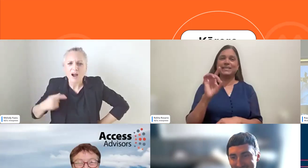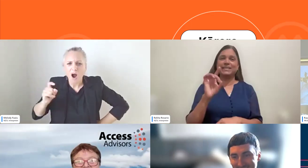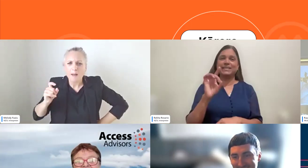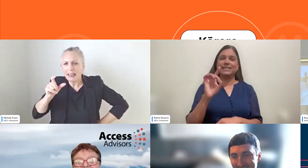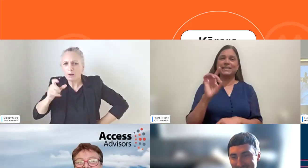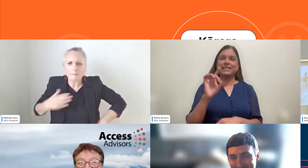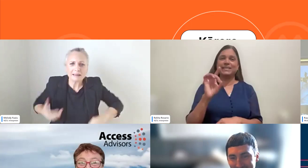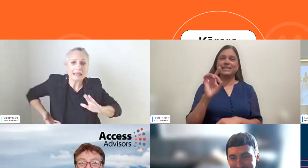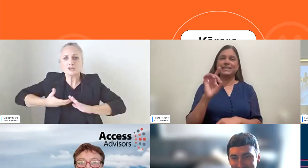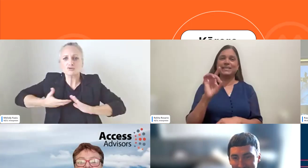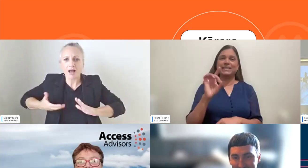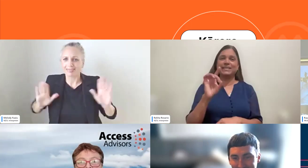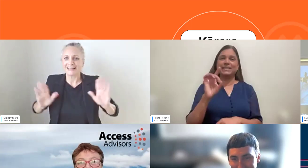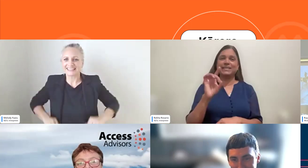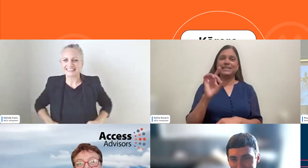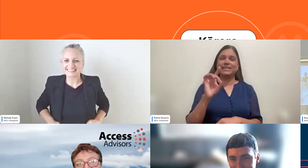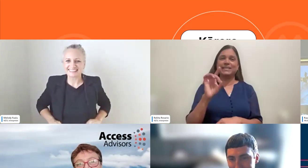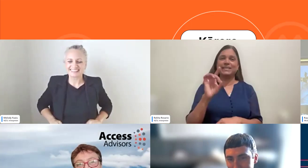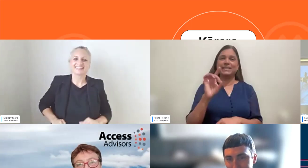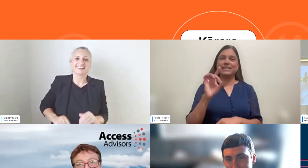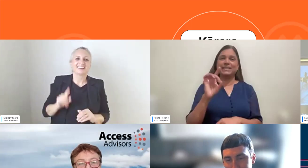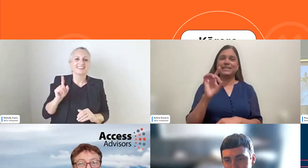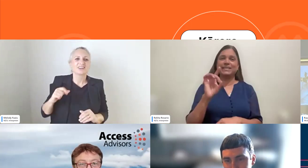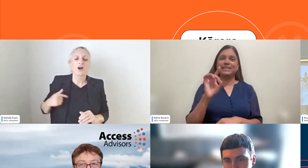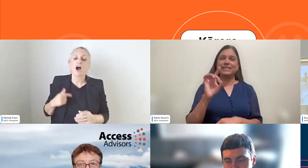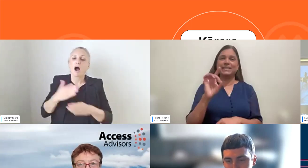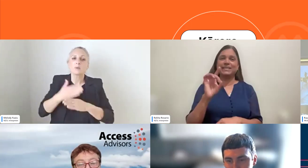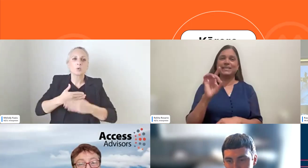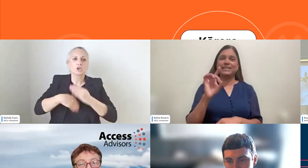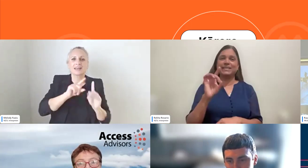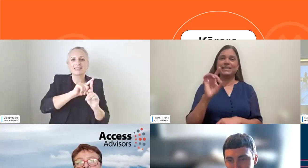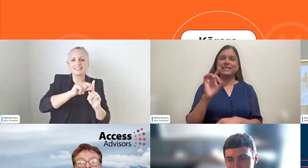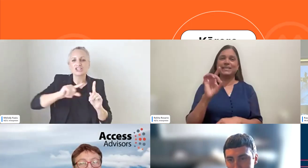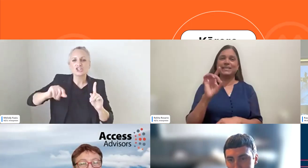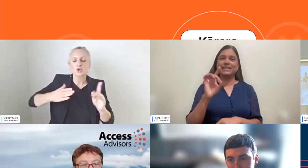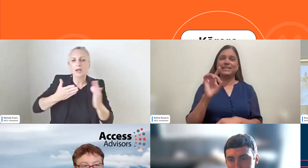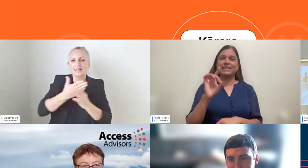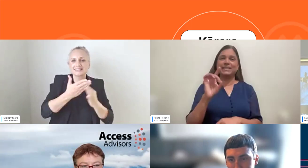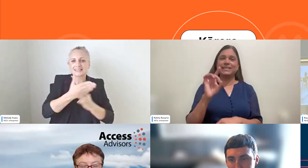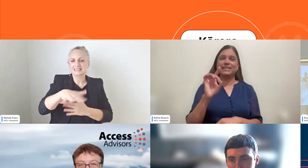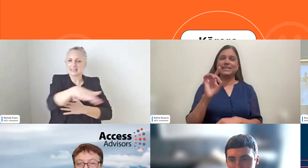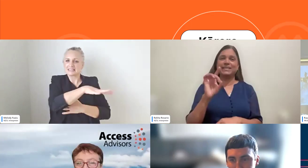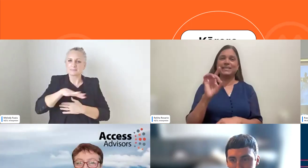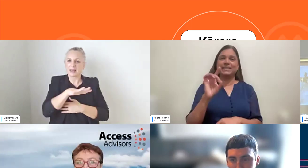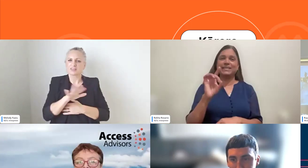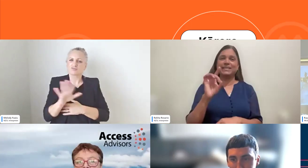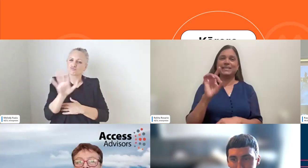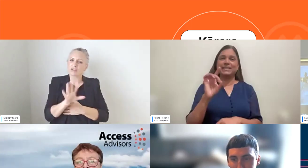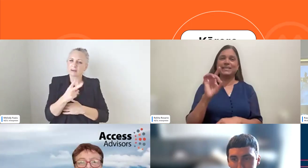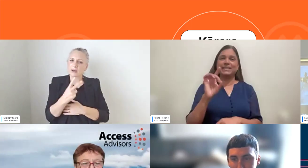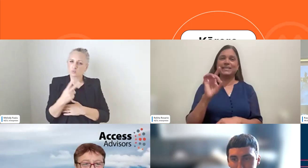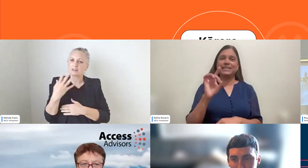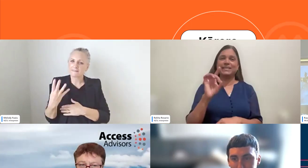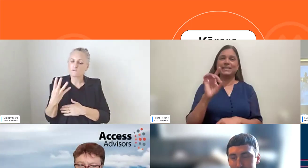people. Anyway, I've been working in the digital accessibility space for about 24 years.